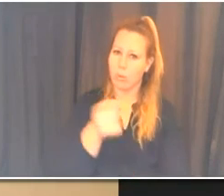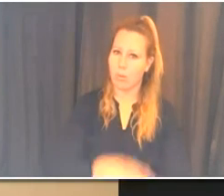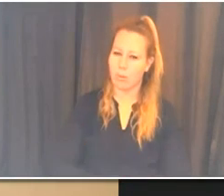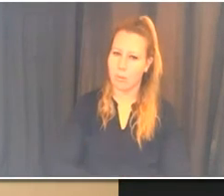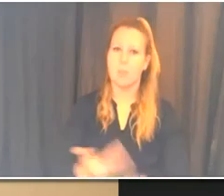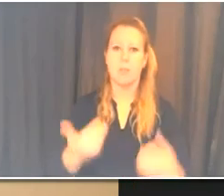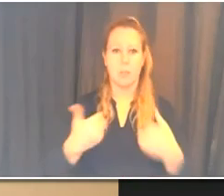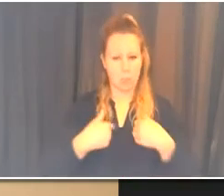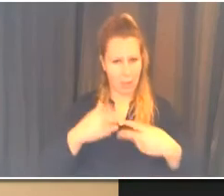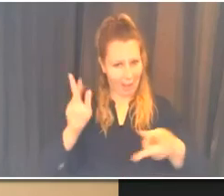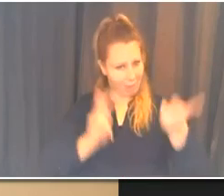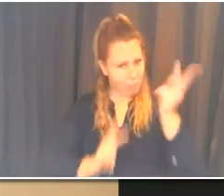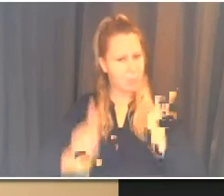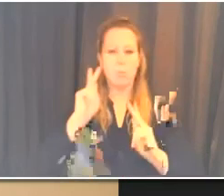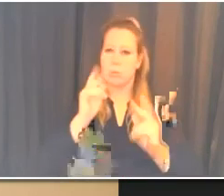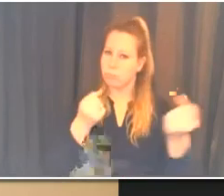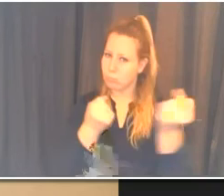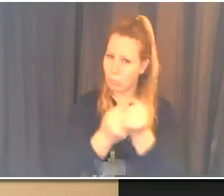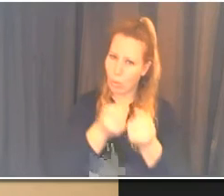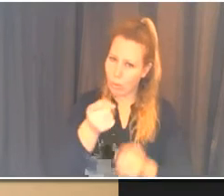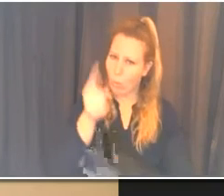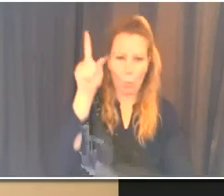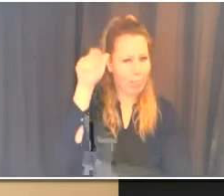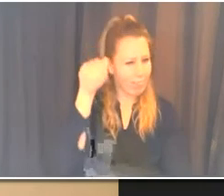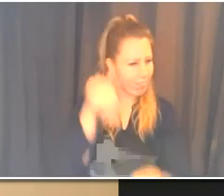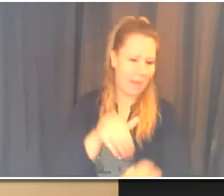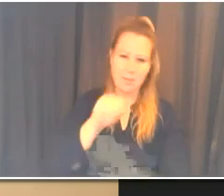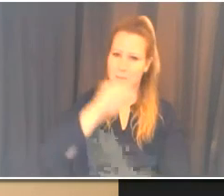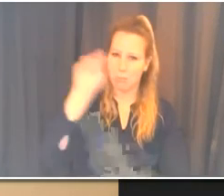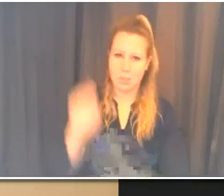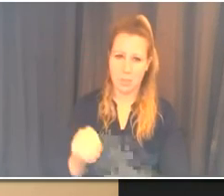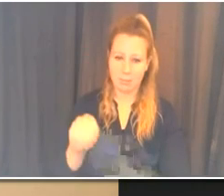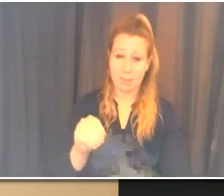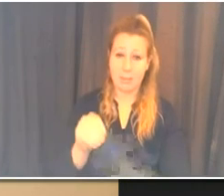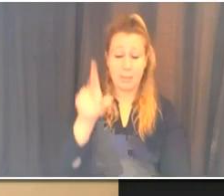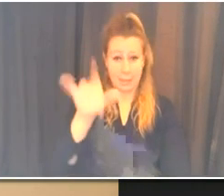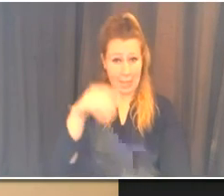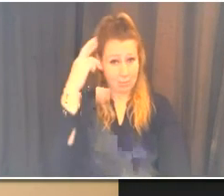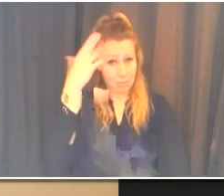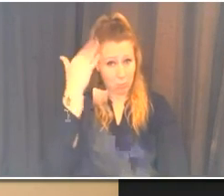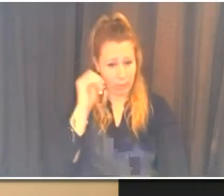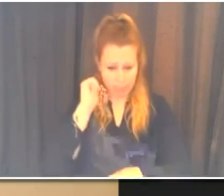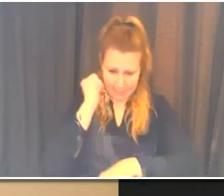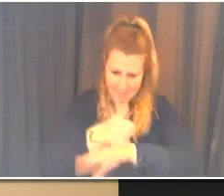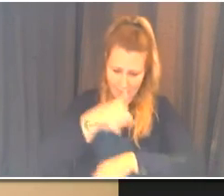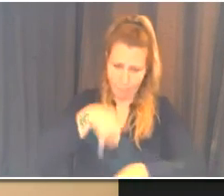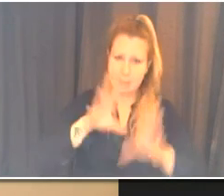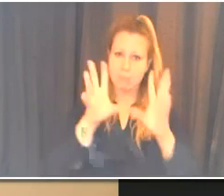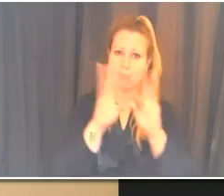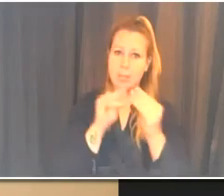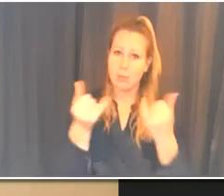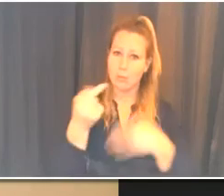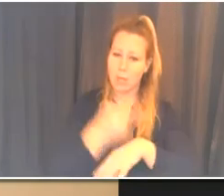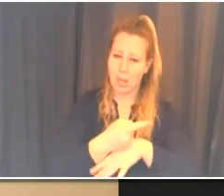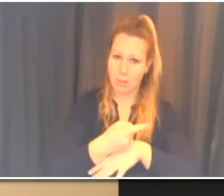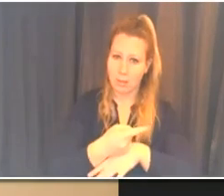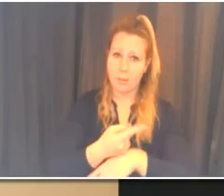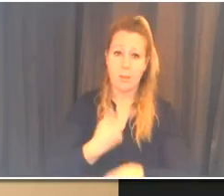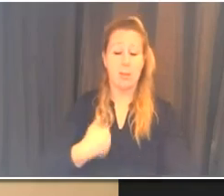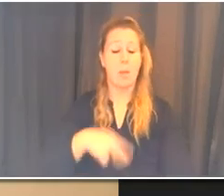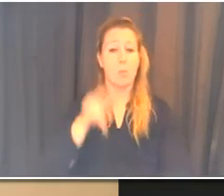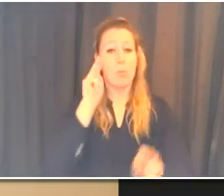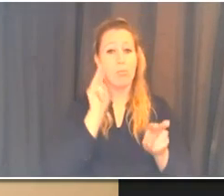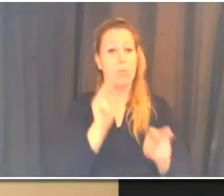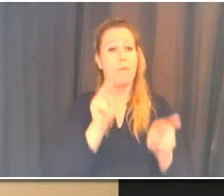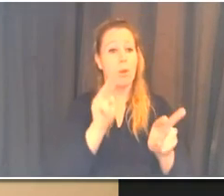today I want to thank council member Rosen th and the women's and gender Equity committee for their leadership here and look